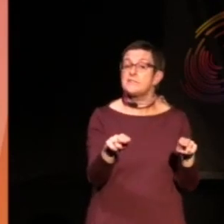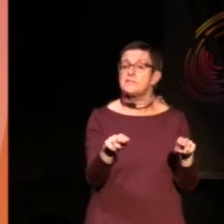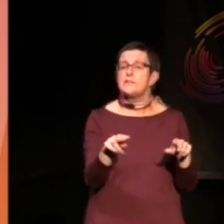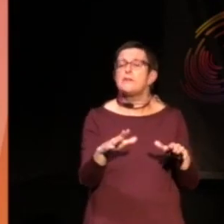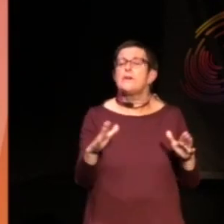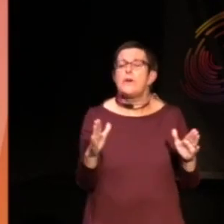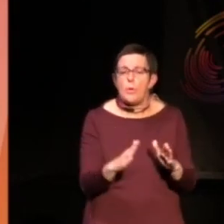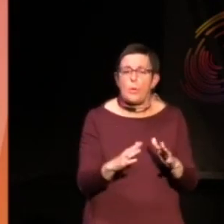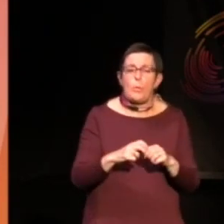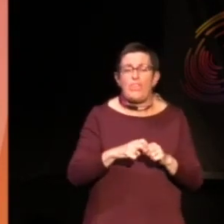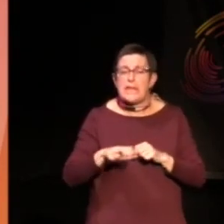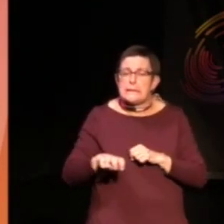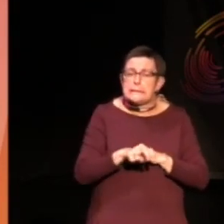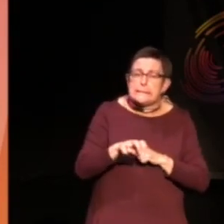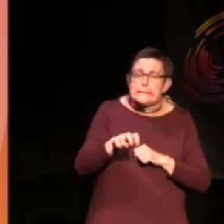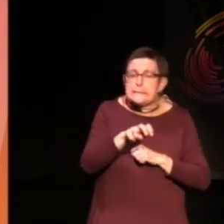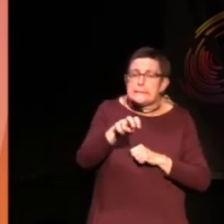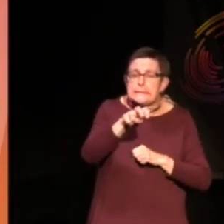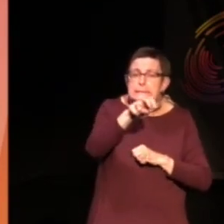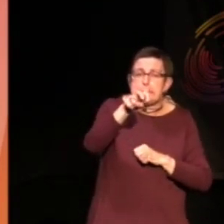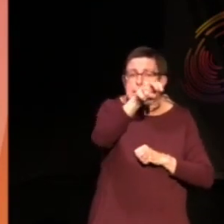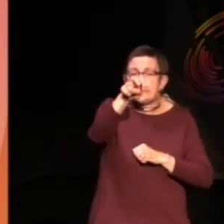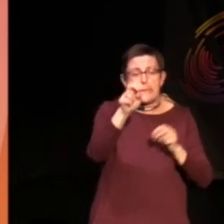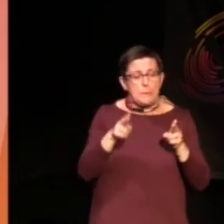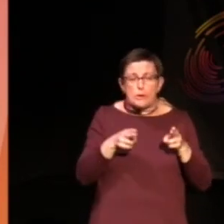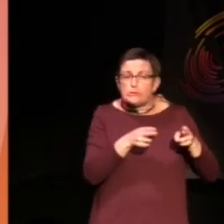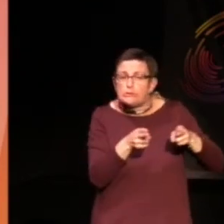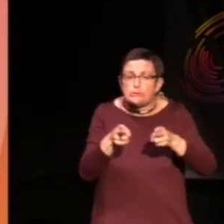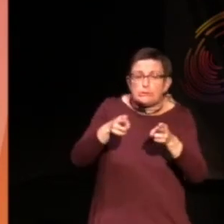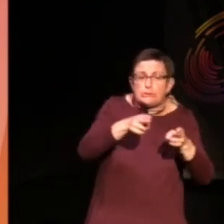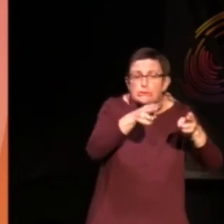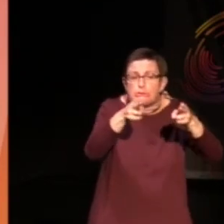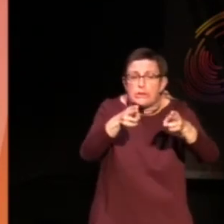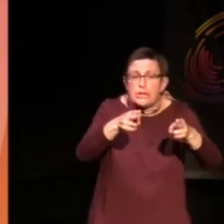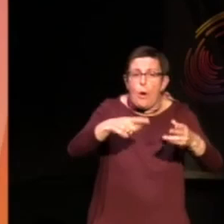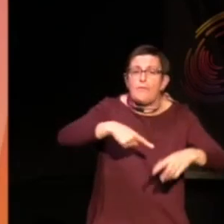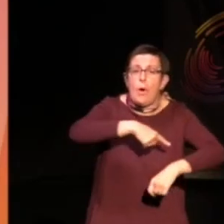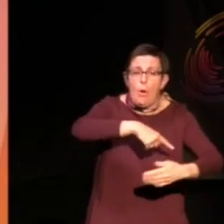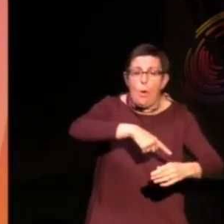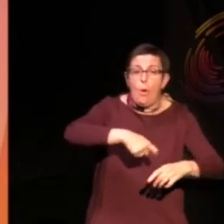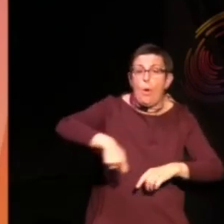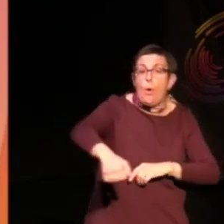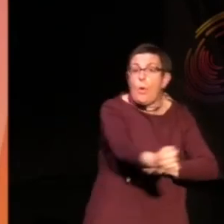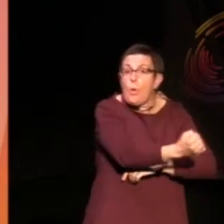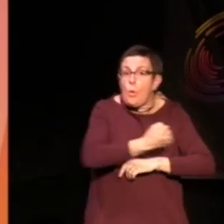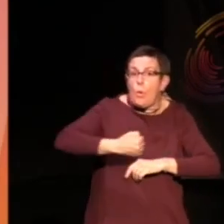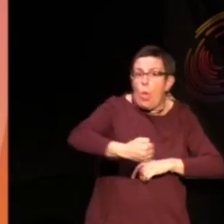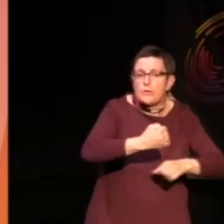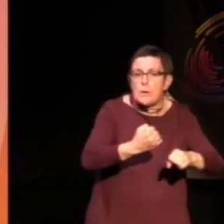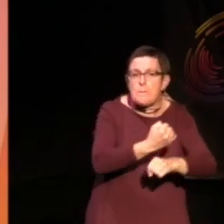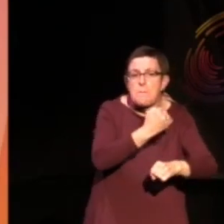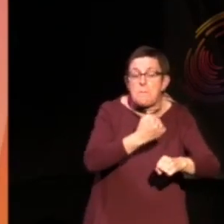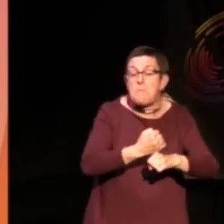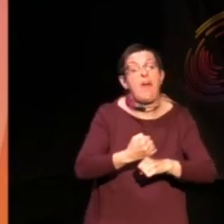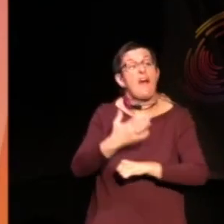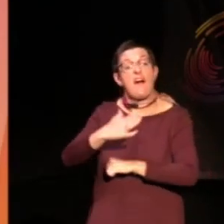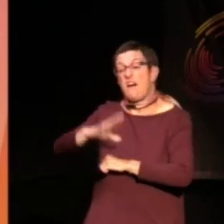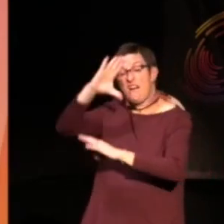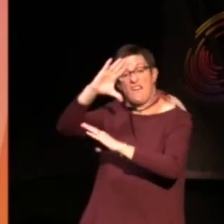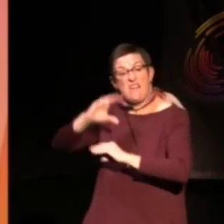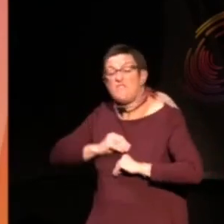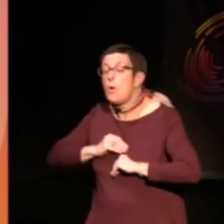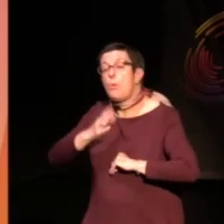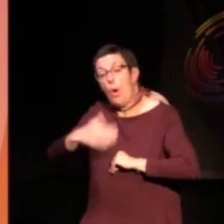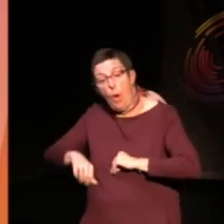the steep street of cauldron makers. It was a flat with a view, the estate agent assured